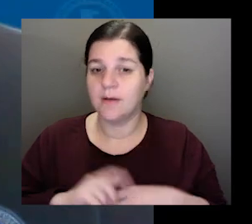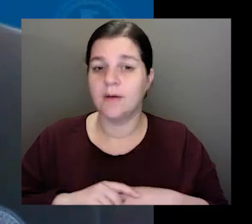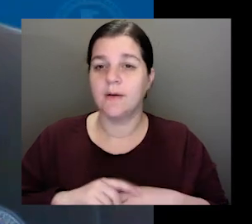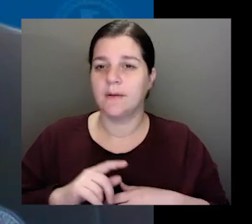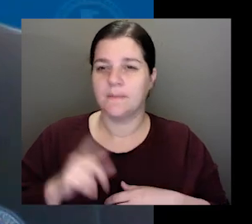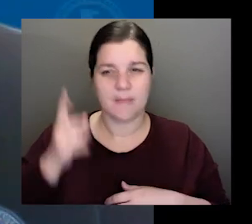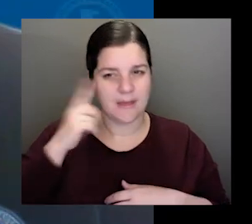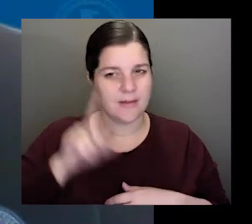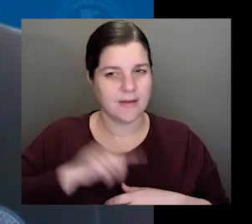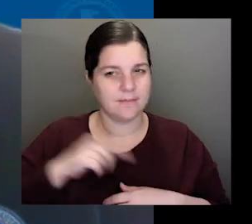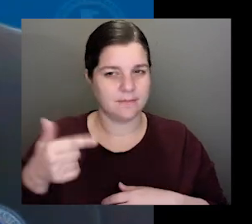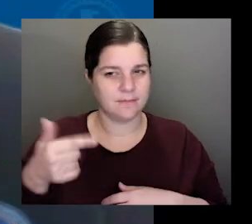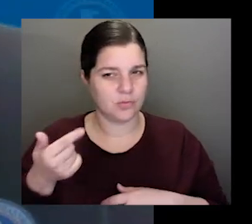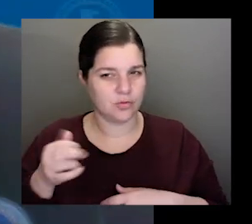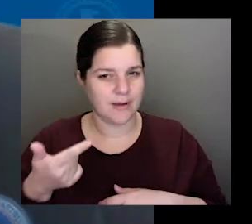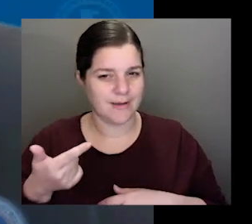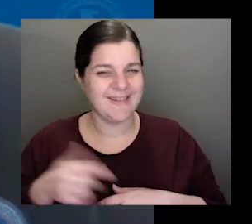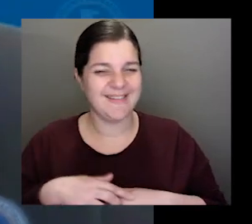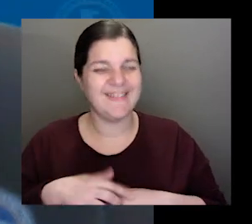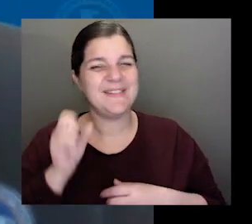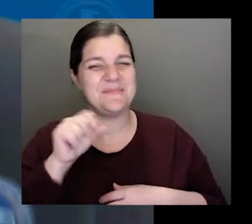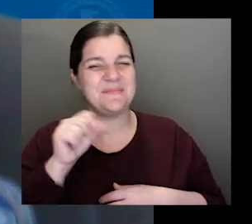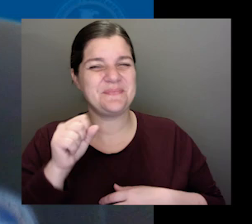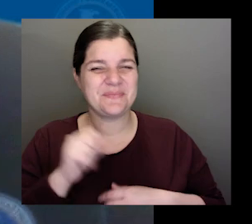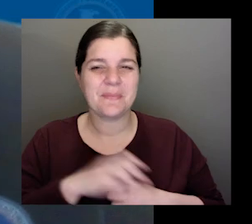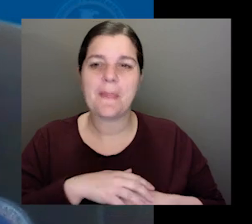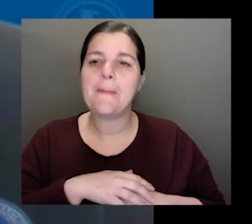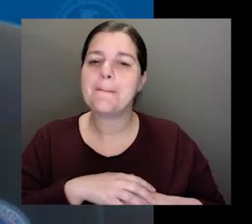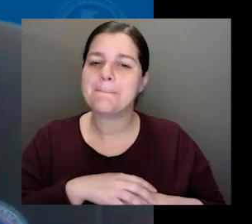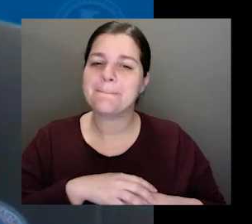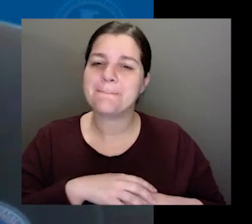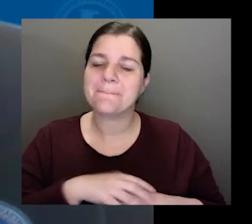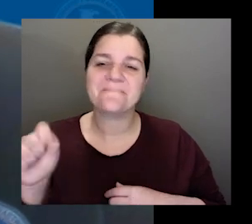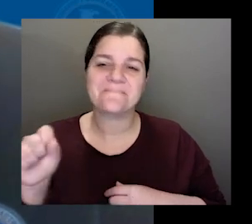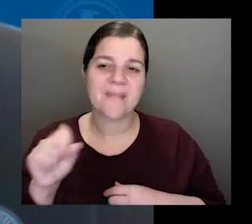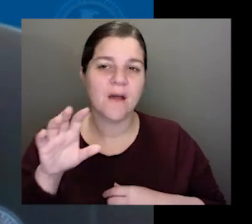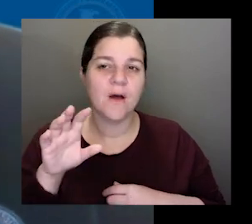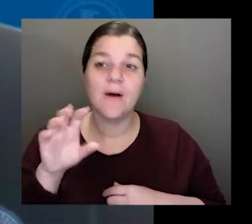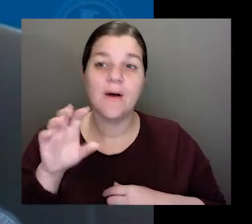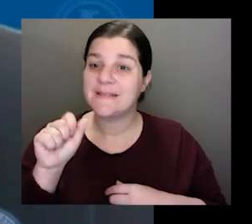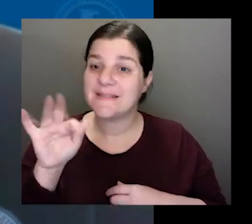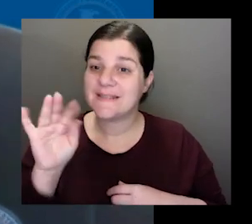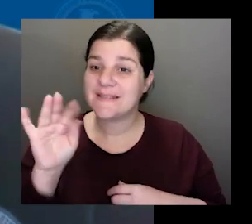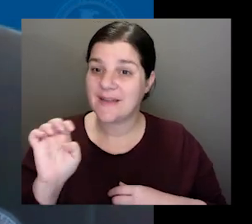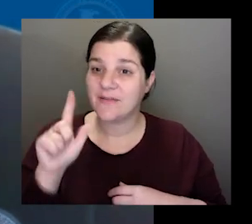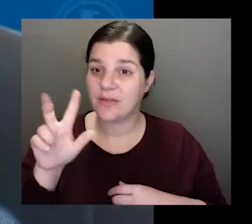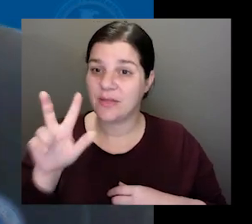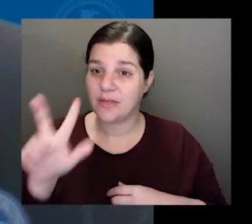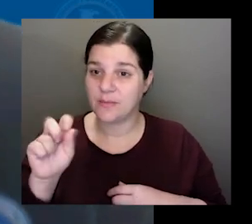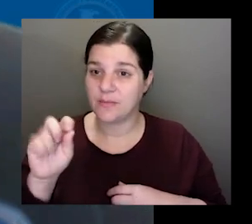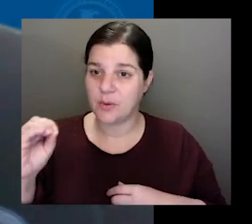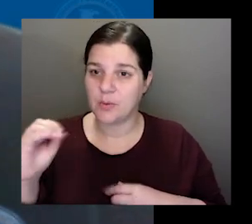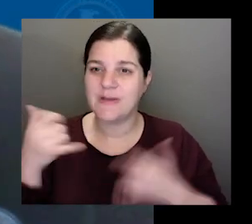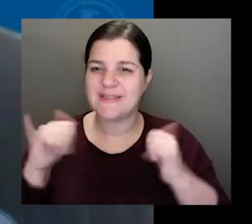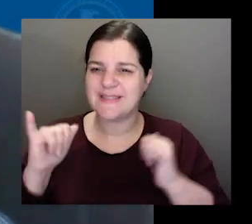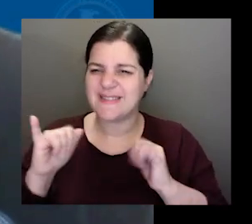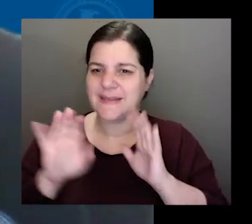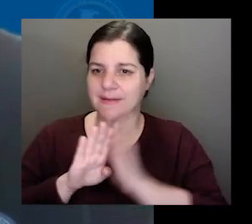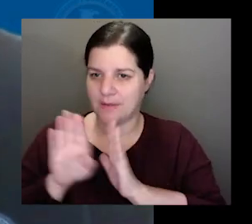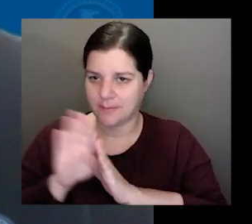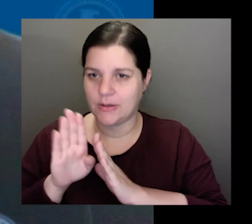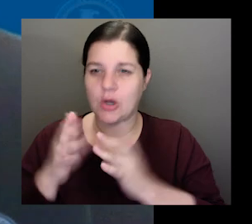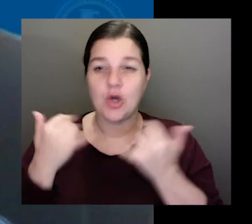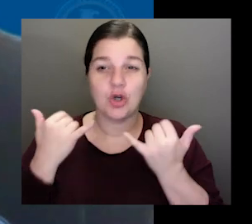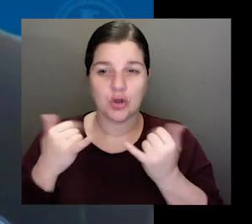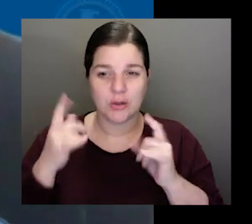think that's back to you, Greg. Yes. So yes, so the SAFE 3.0 is still in development. We are currently